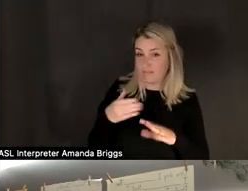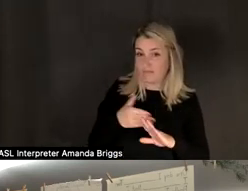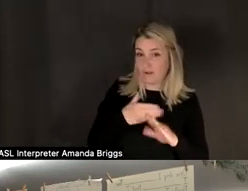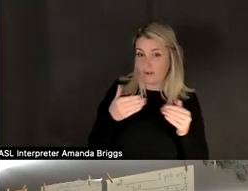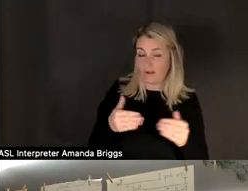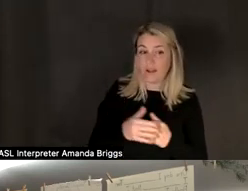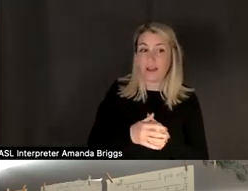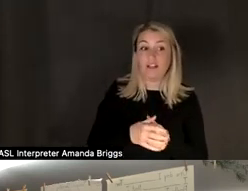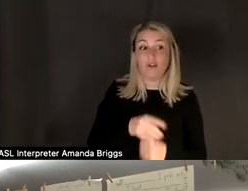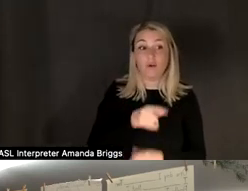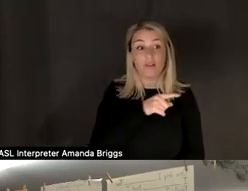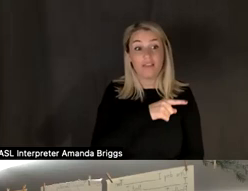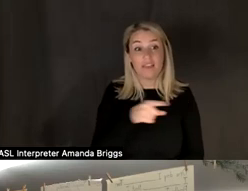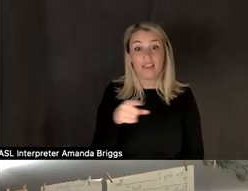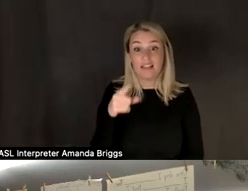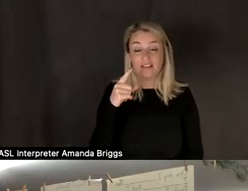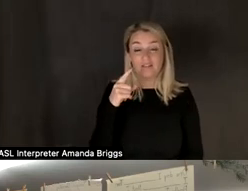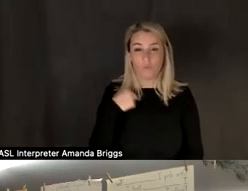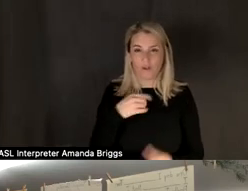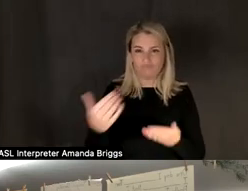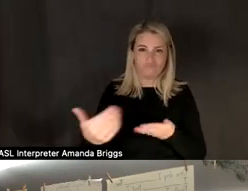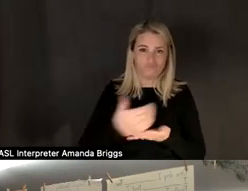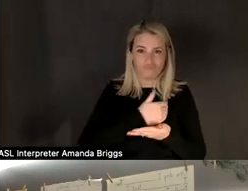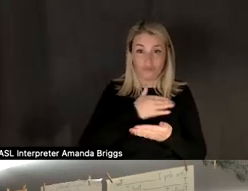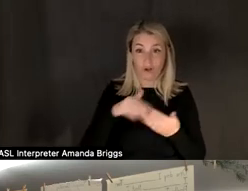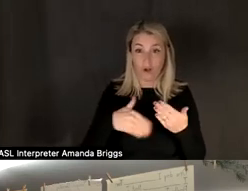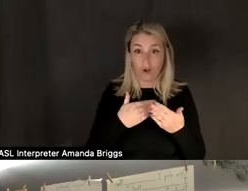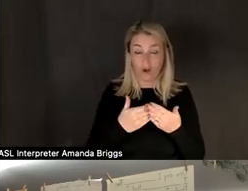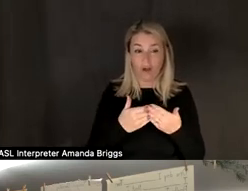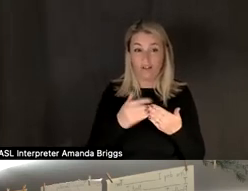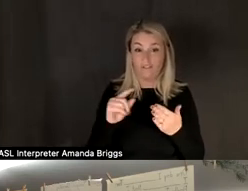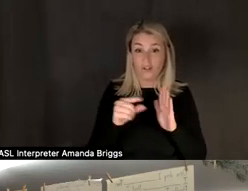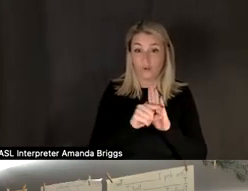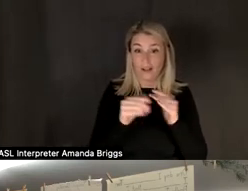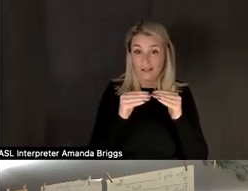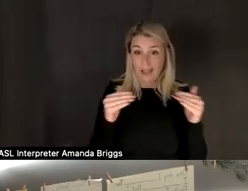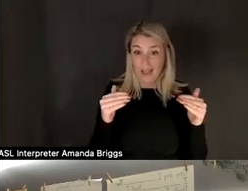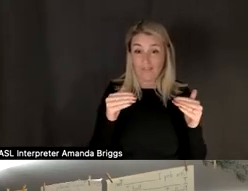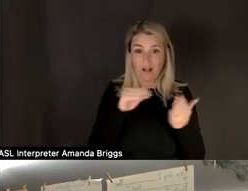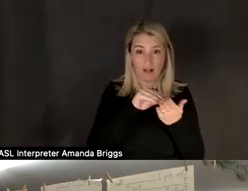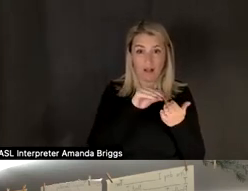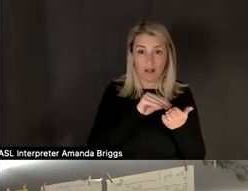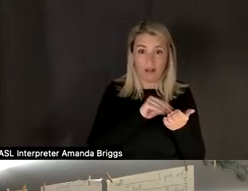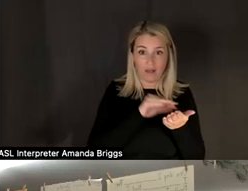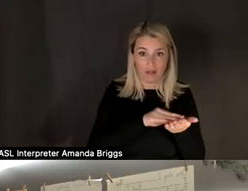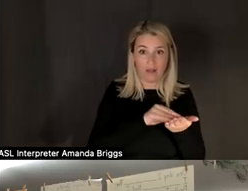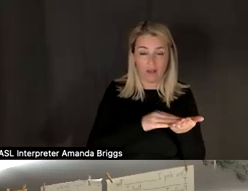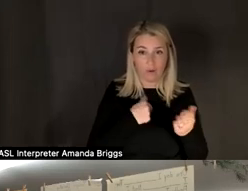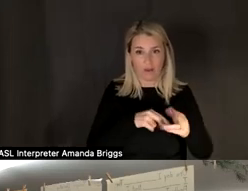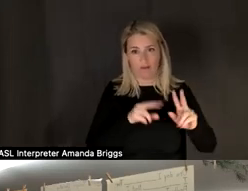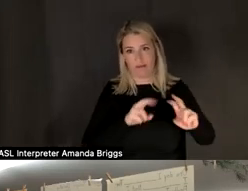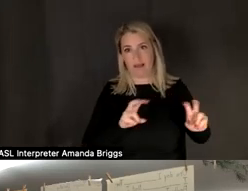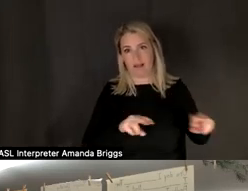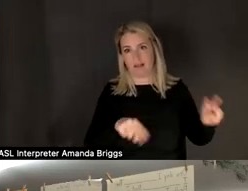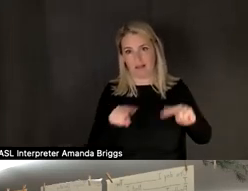of the data for the entire first grade level and analyzed it. Usually teachers analyze their own data between the teaching